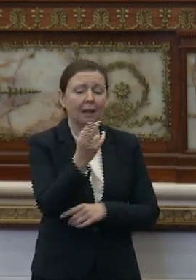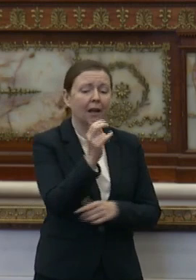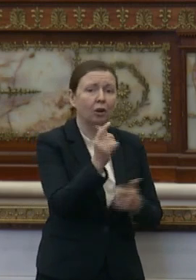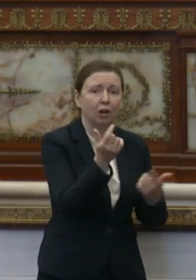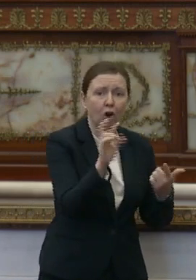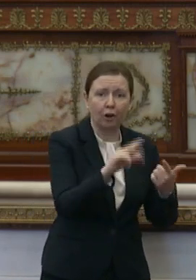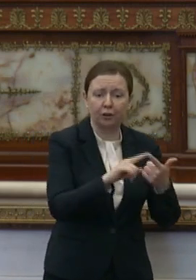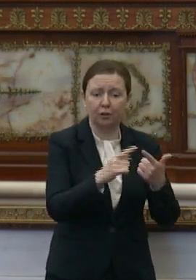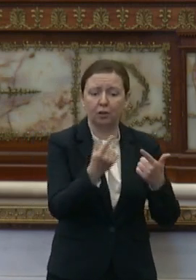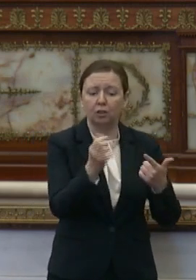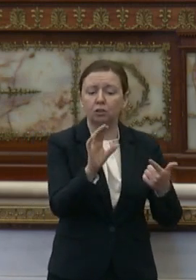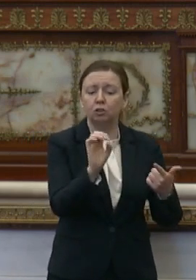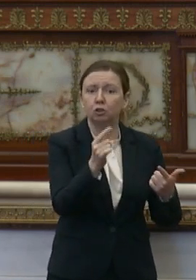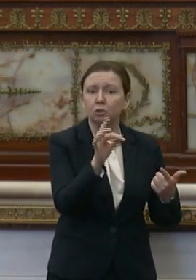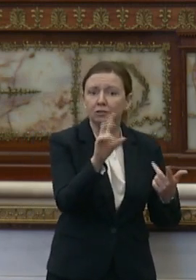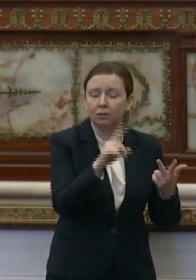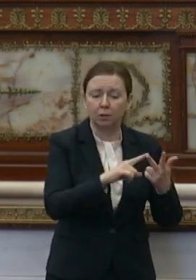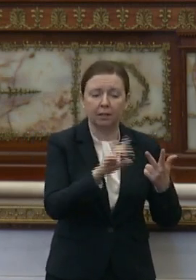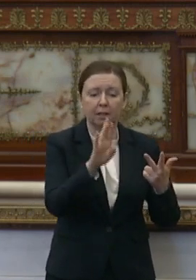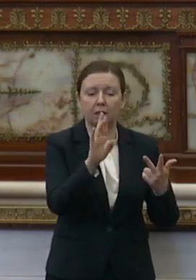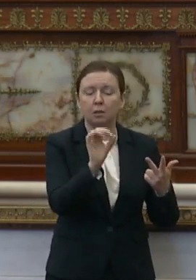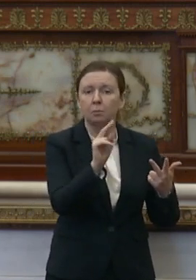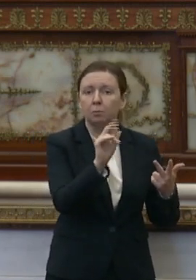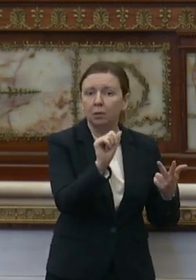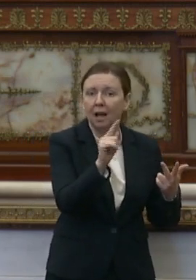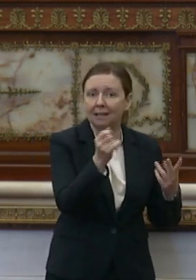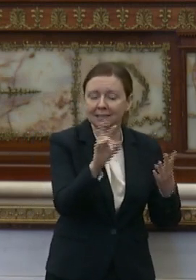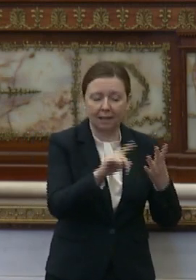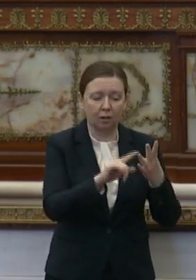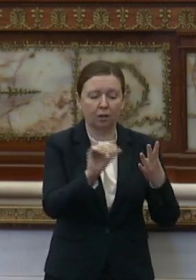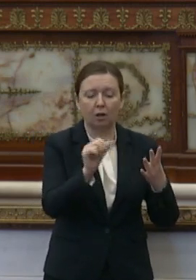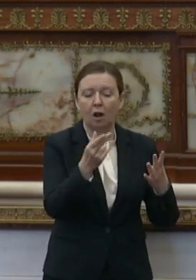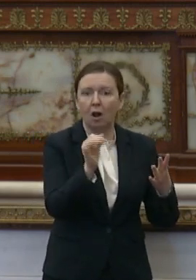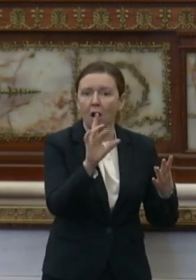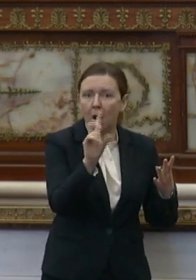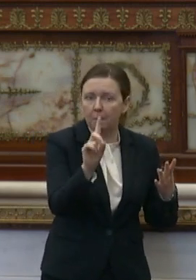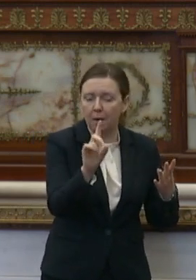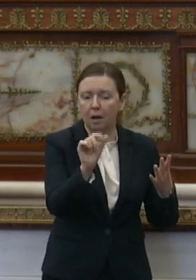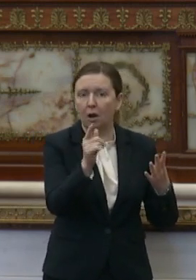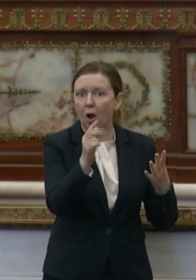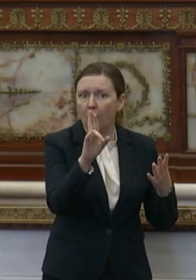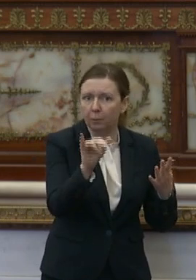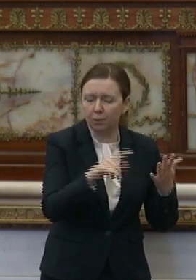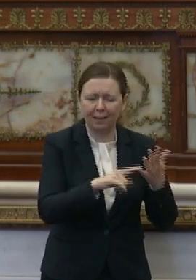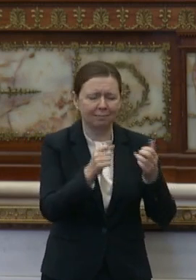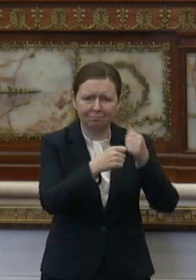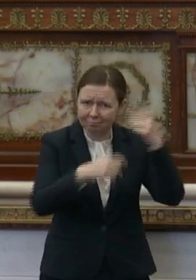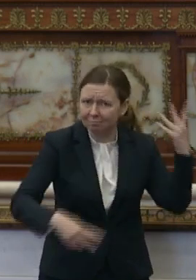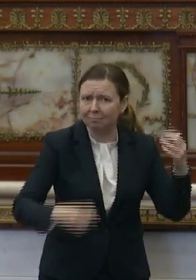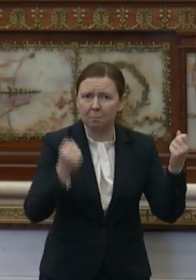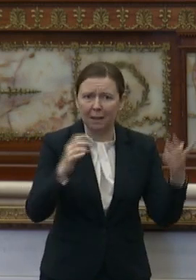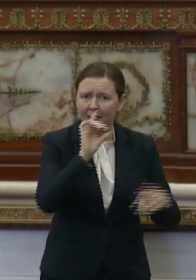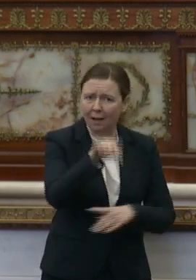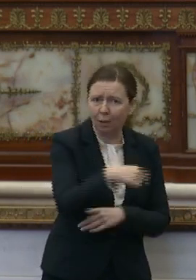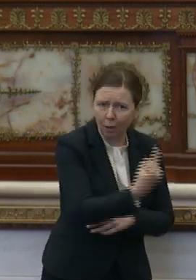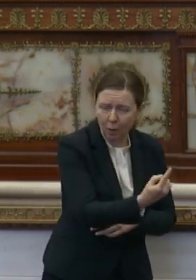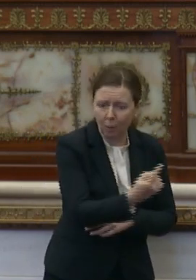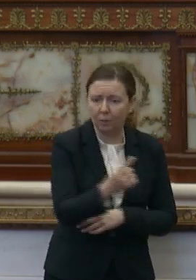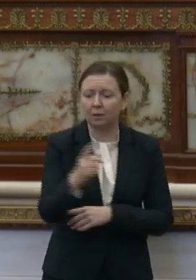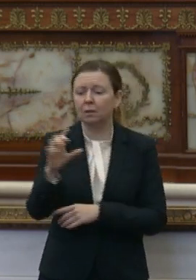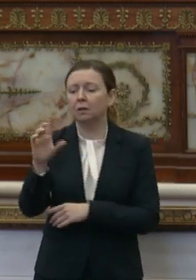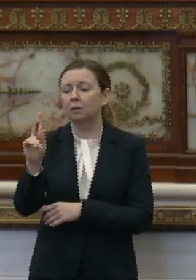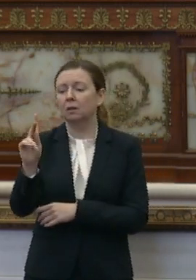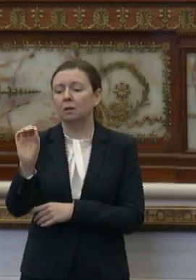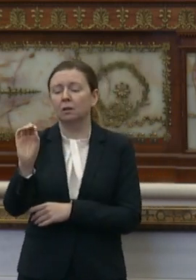George Floyd, Breonna Taylor, Armand Arbery, Amadou Diallo, and so many others were not isolated incidents. Colfax,